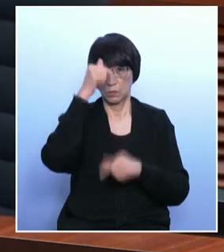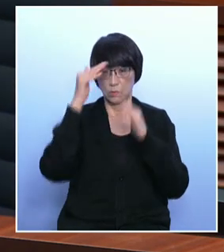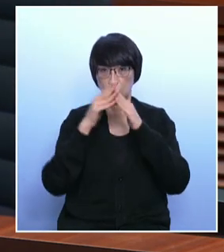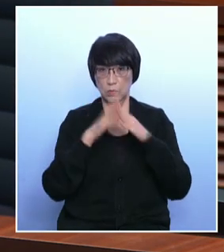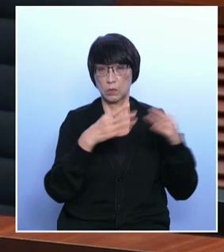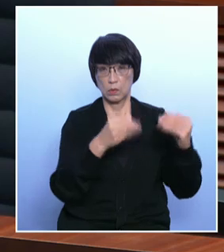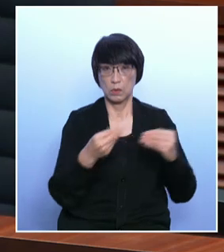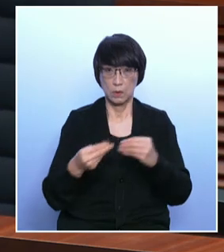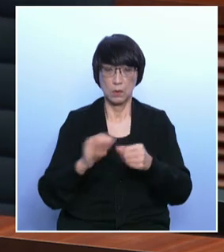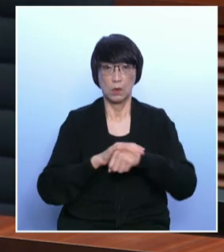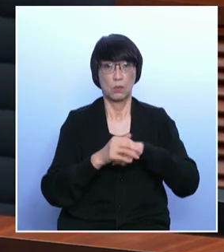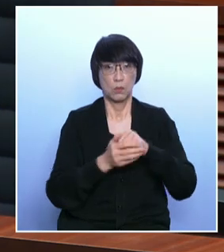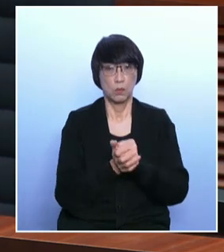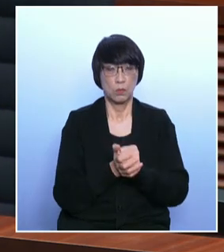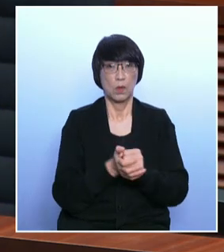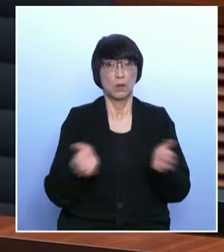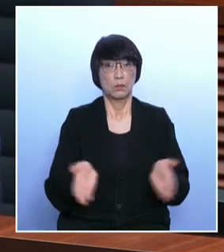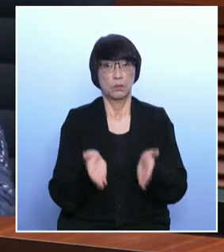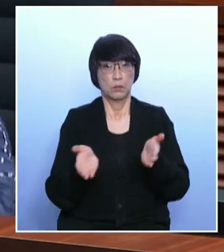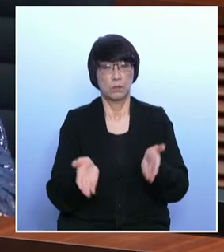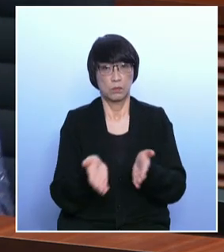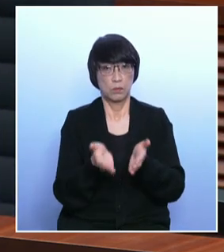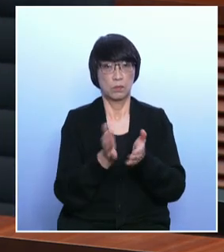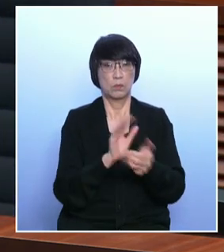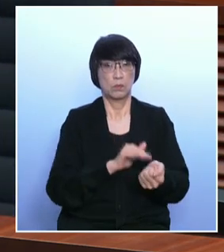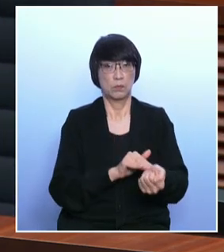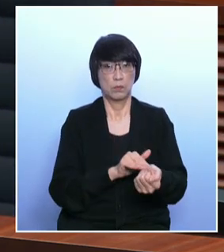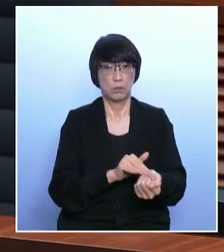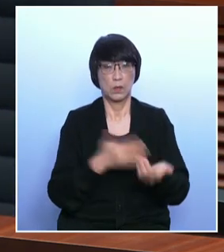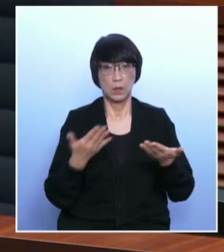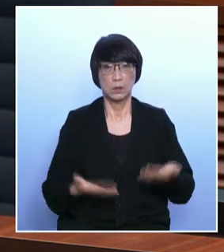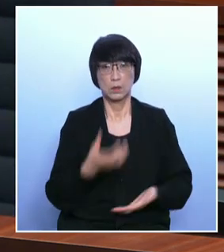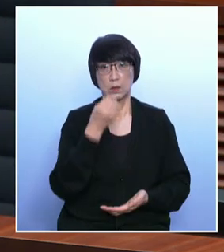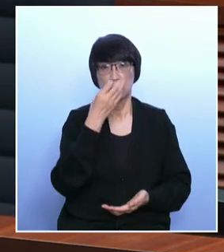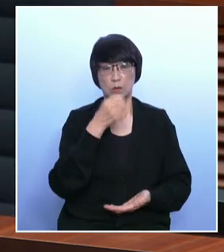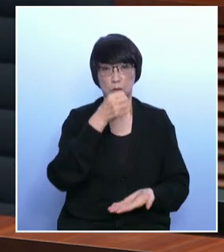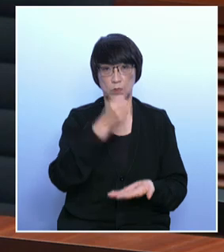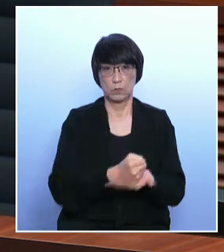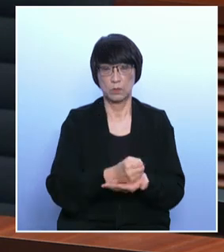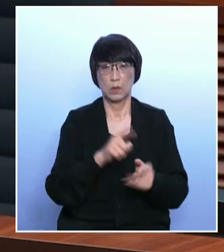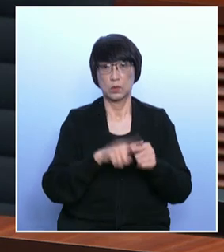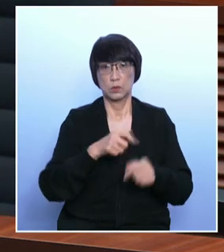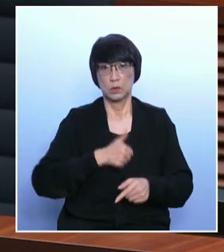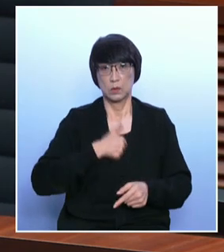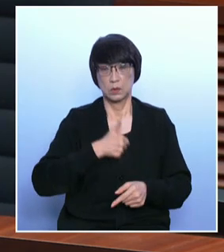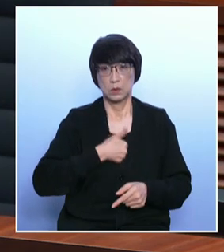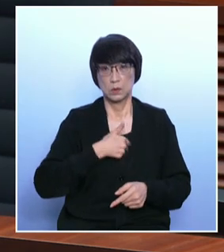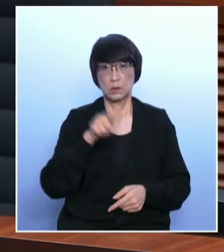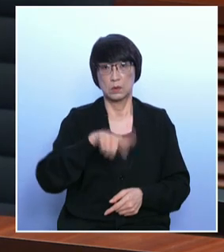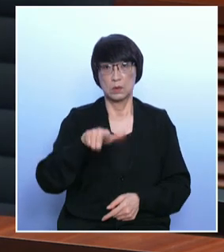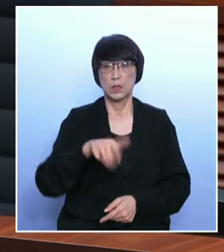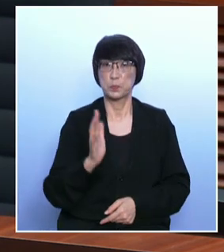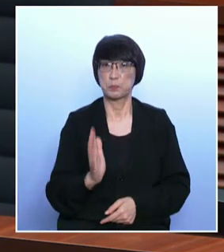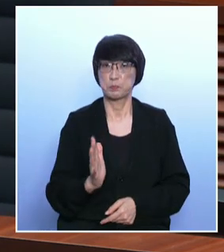The CMHO will be commissioned starting from this year. The CMHO will assume the role of training and